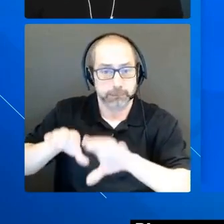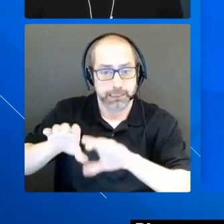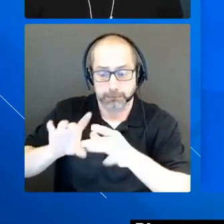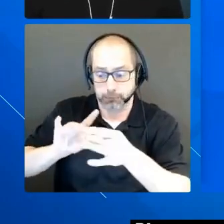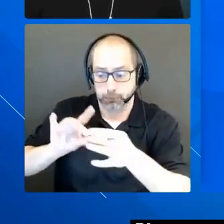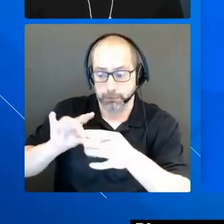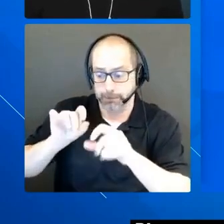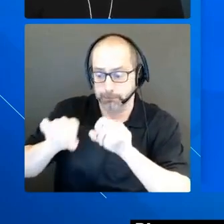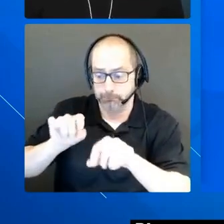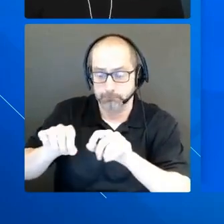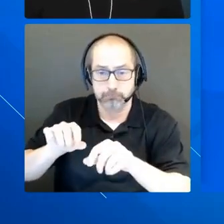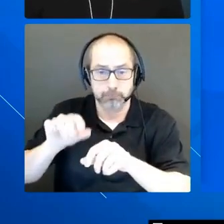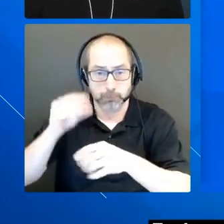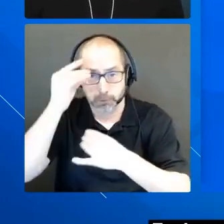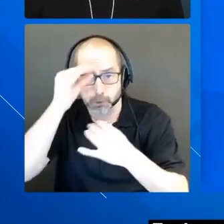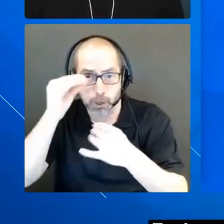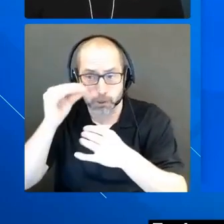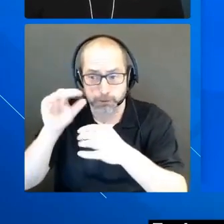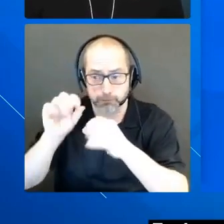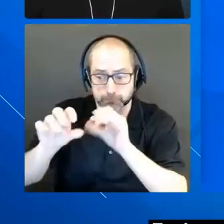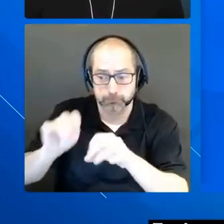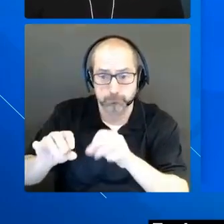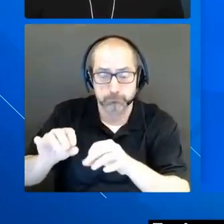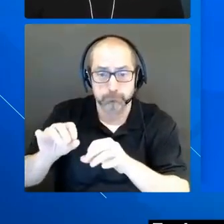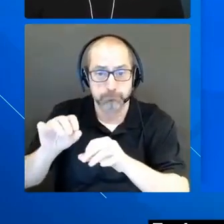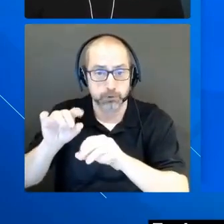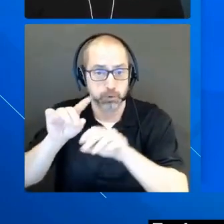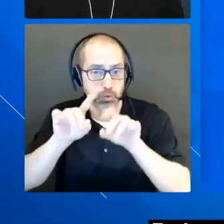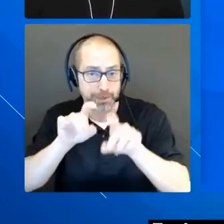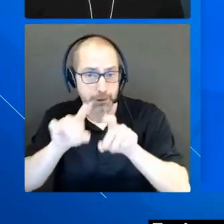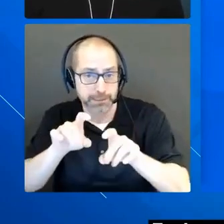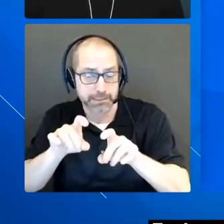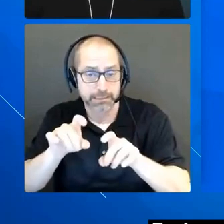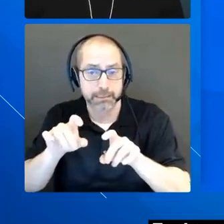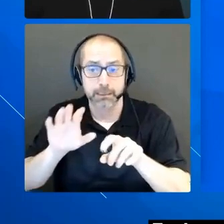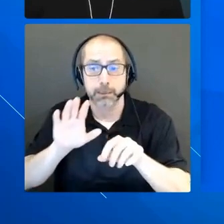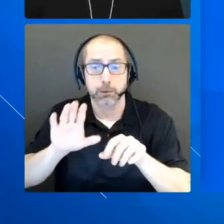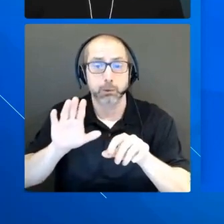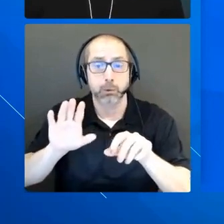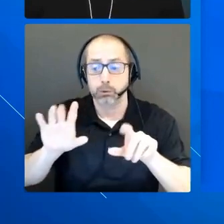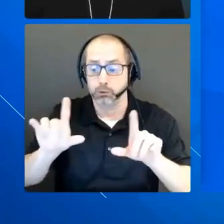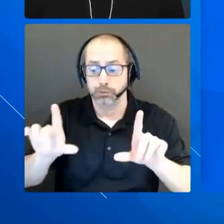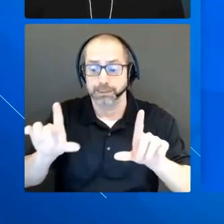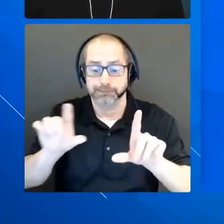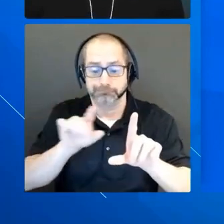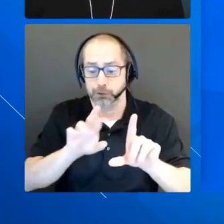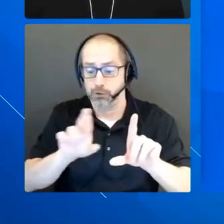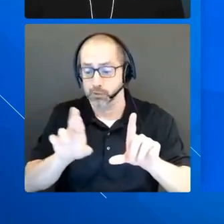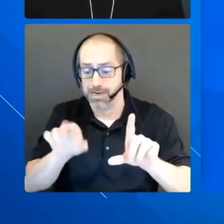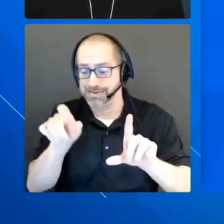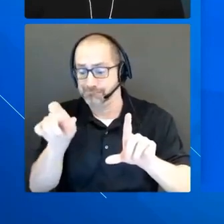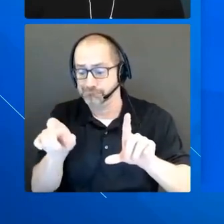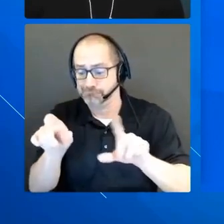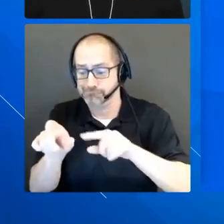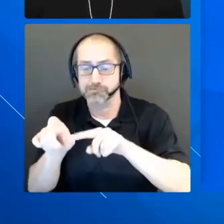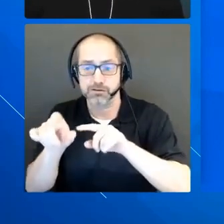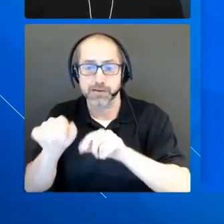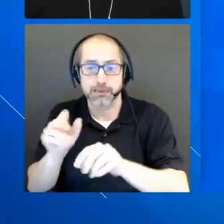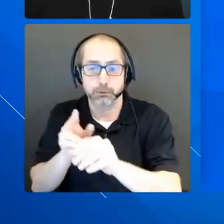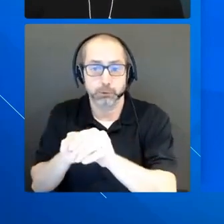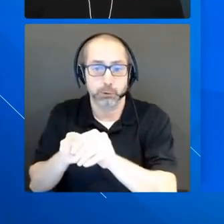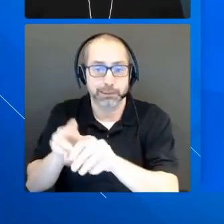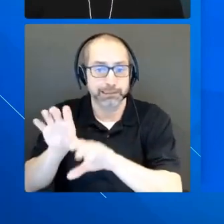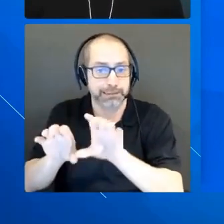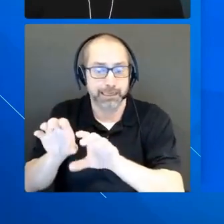ask questions. To do so, you can use the tools on the right side of your screen. You can join the chat. Feel free to jump